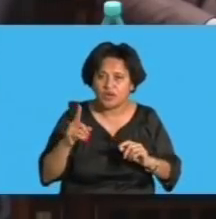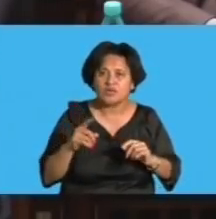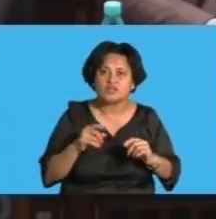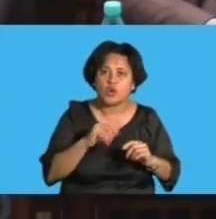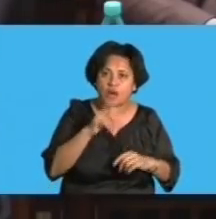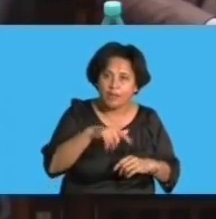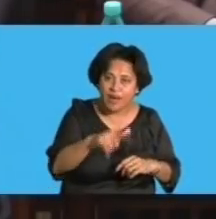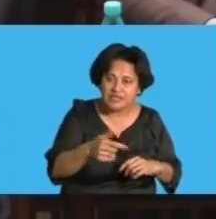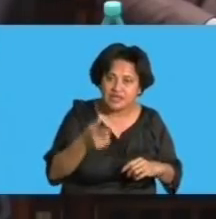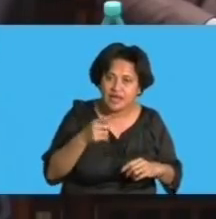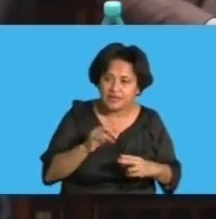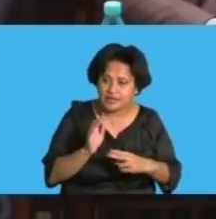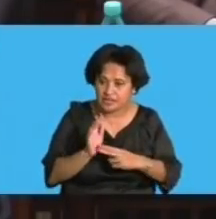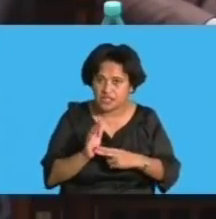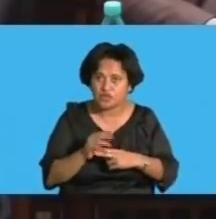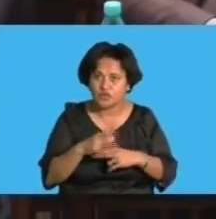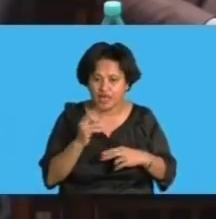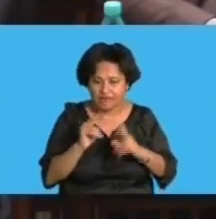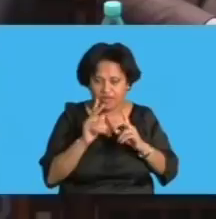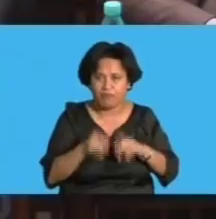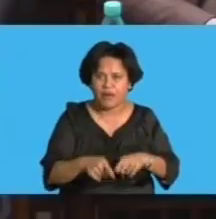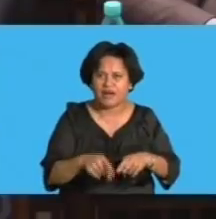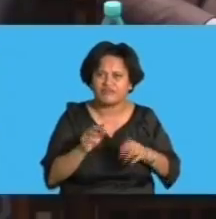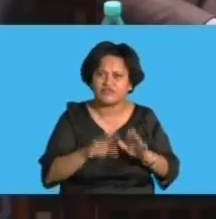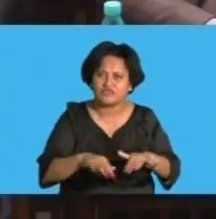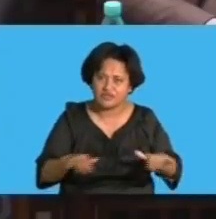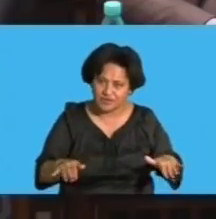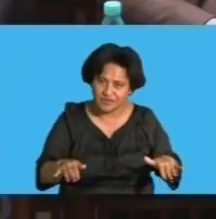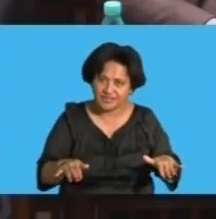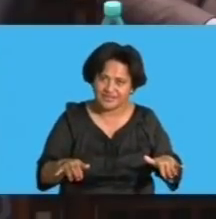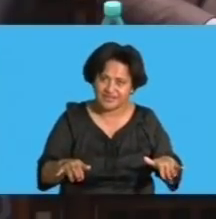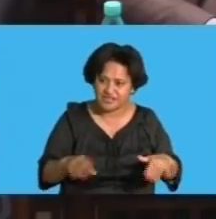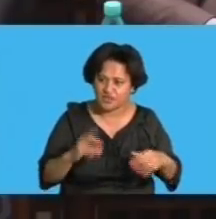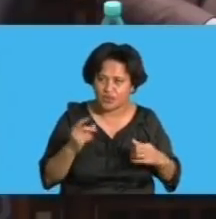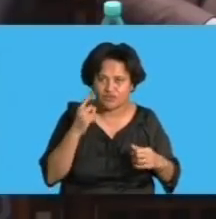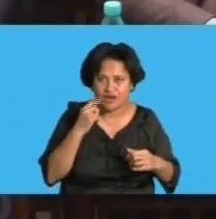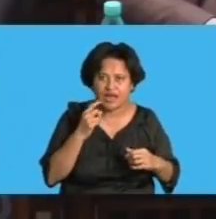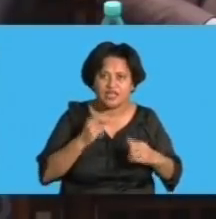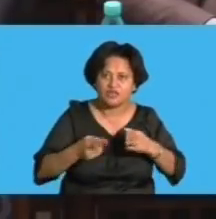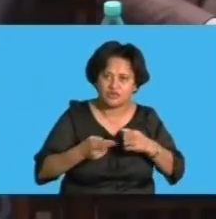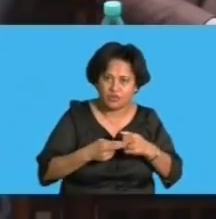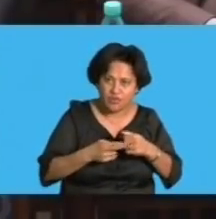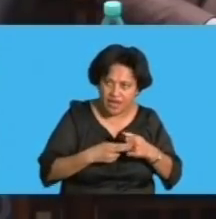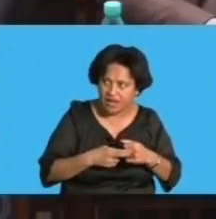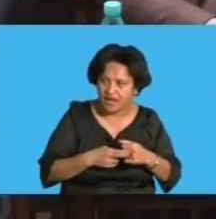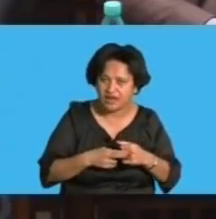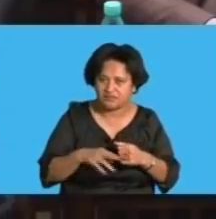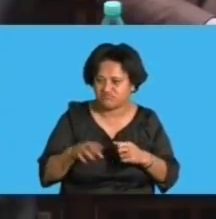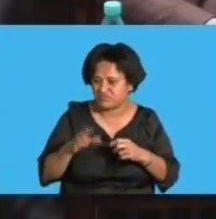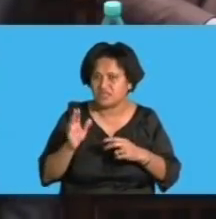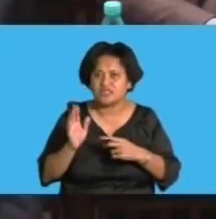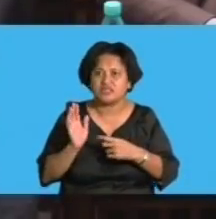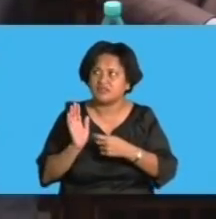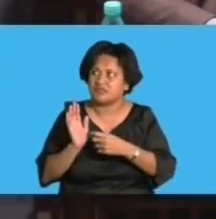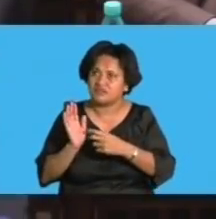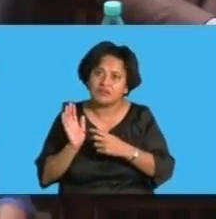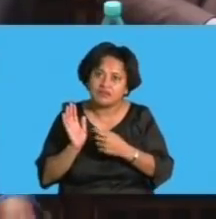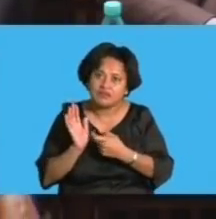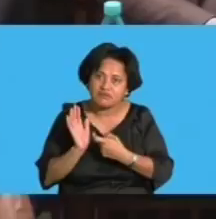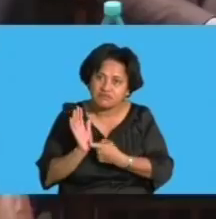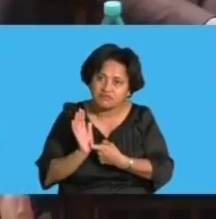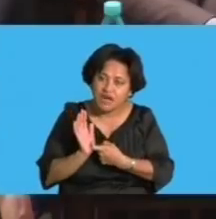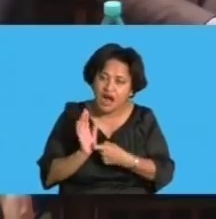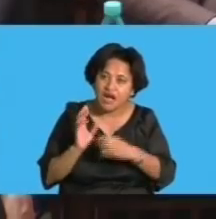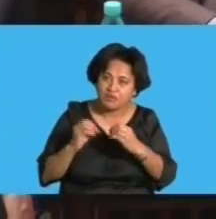Asinu, and construction of municipal mini markets in Nakasi, Mid Road, and RB Center Point in Suva,